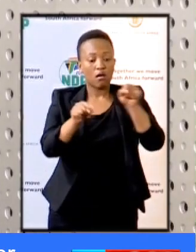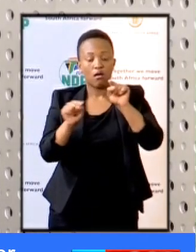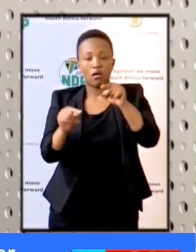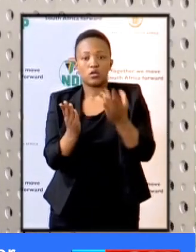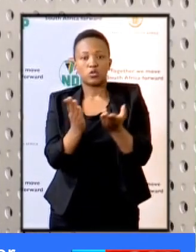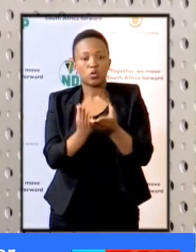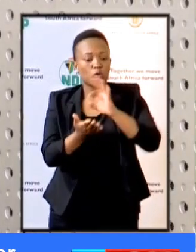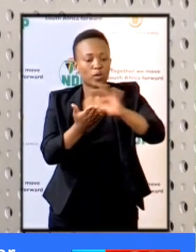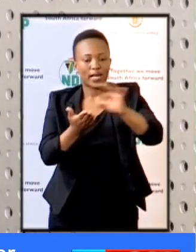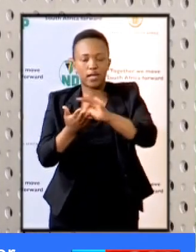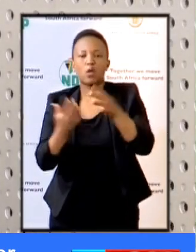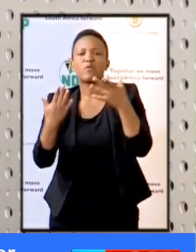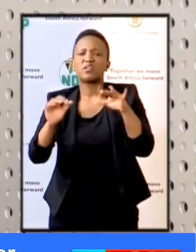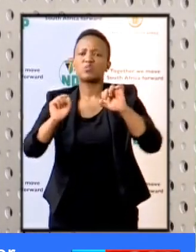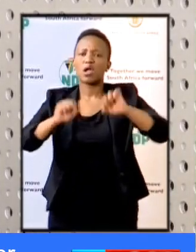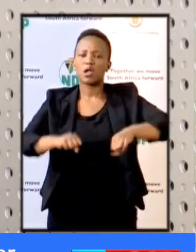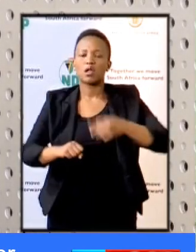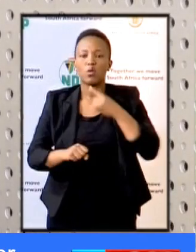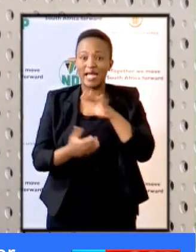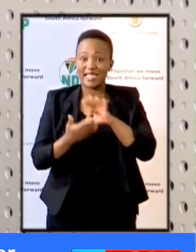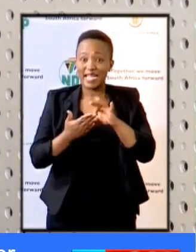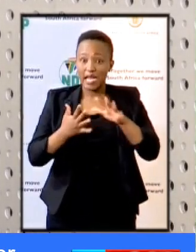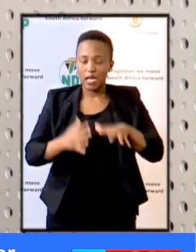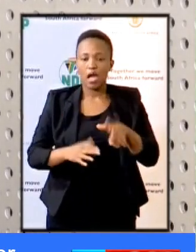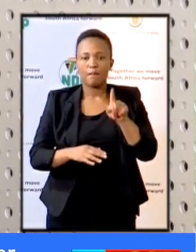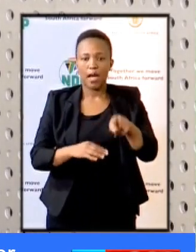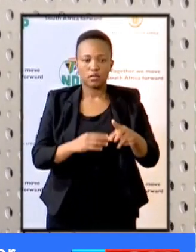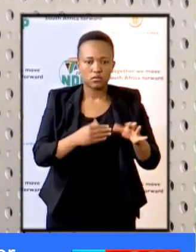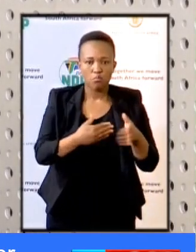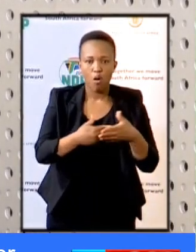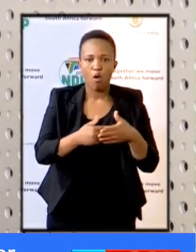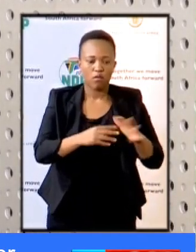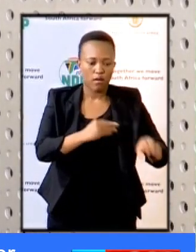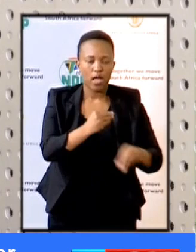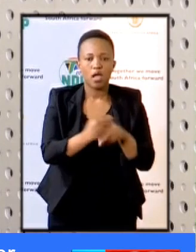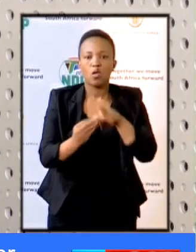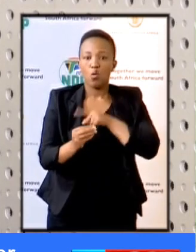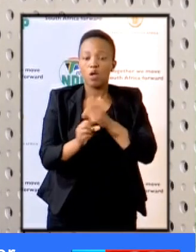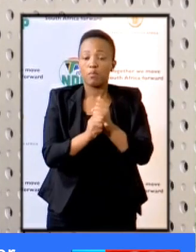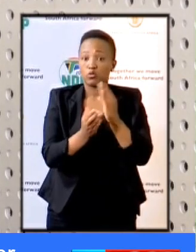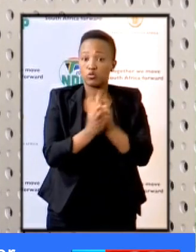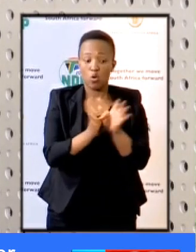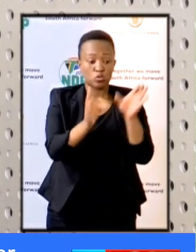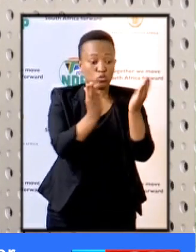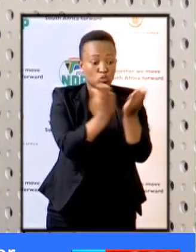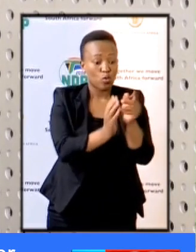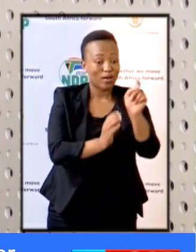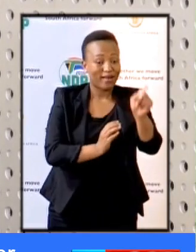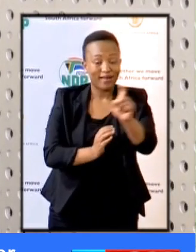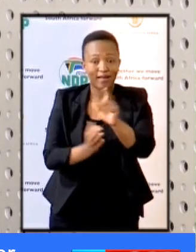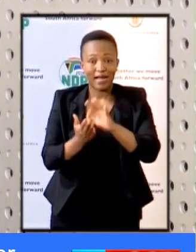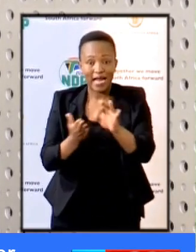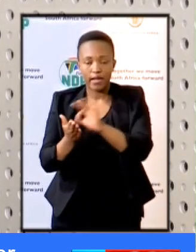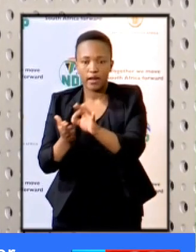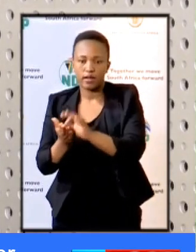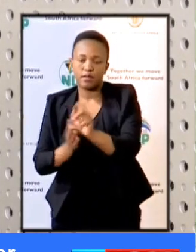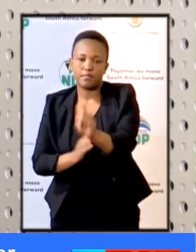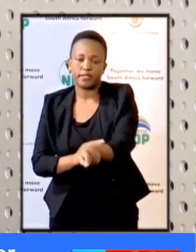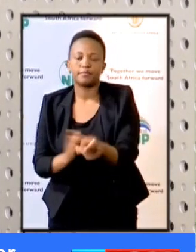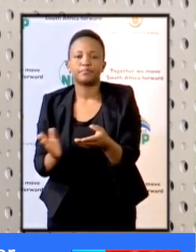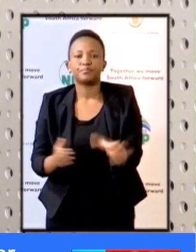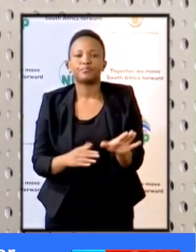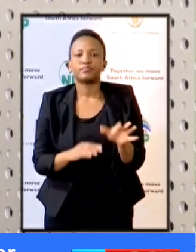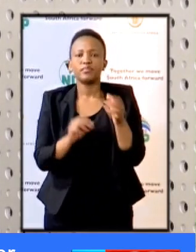increase cleaners in our schools to make sure that indeed they are kept clean. There are also proposals around screening,